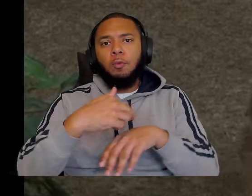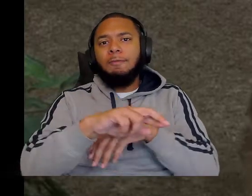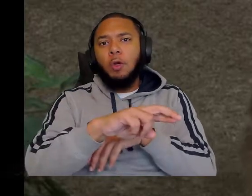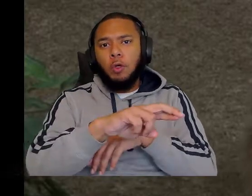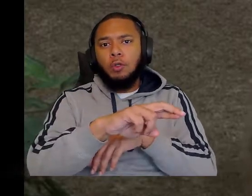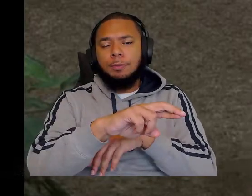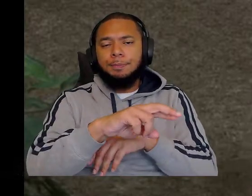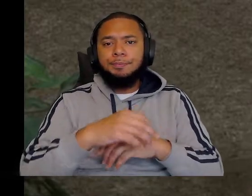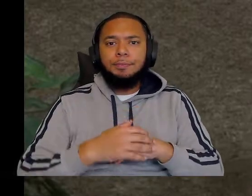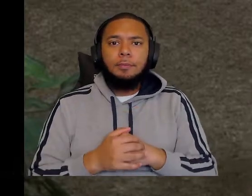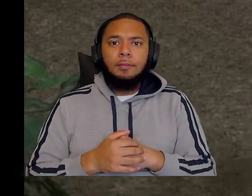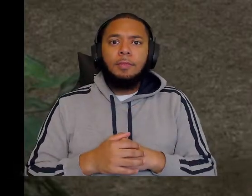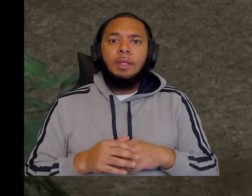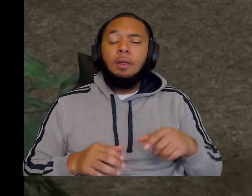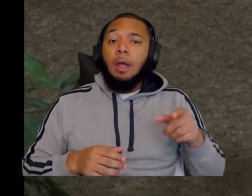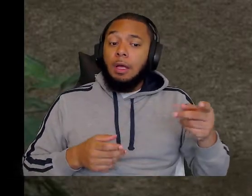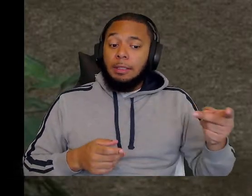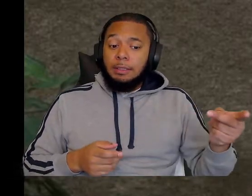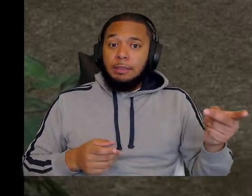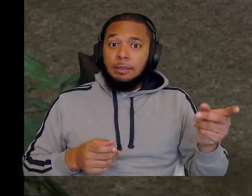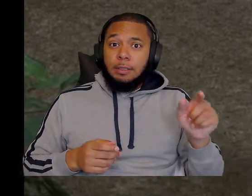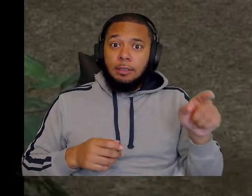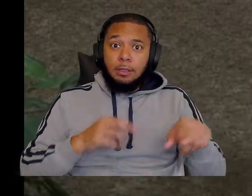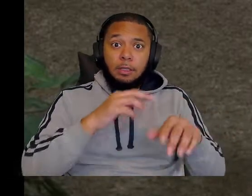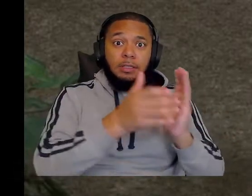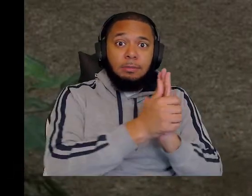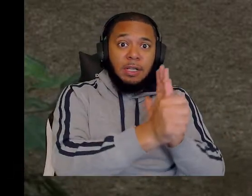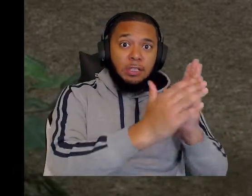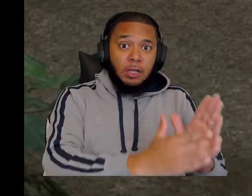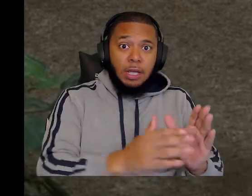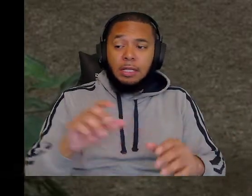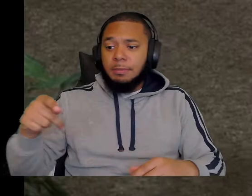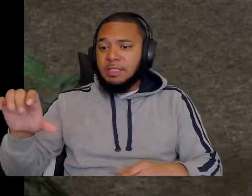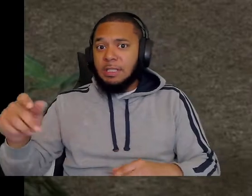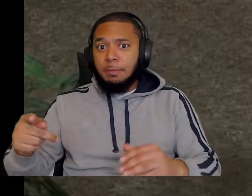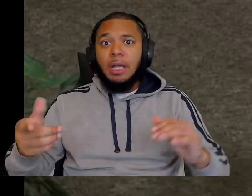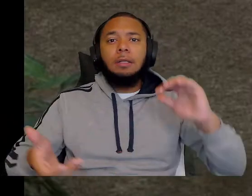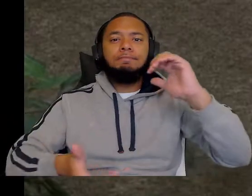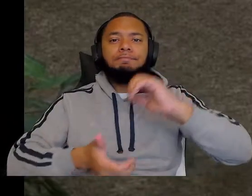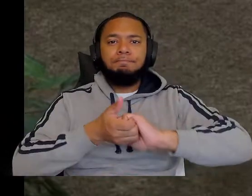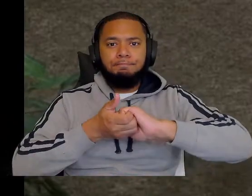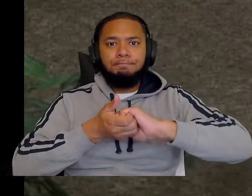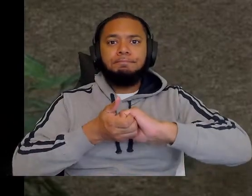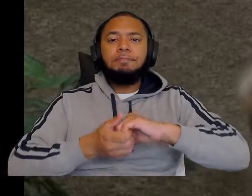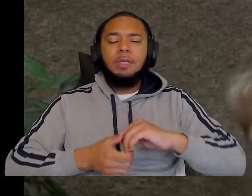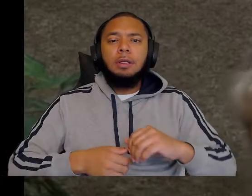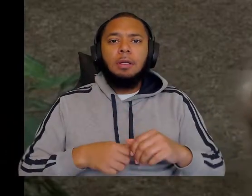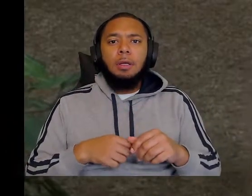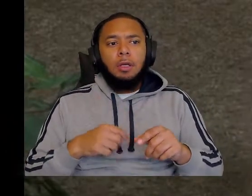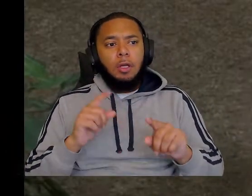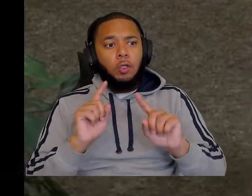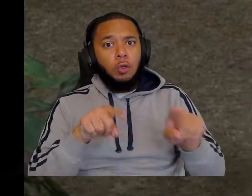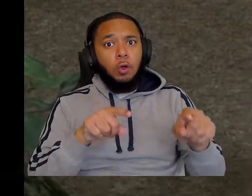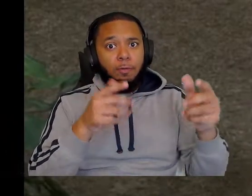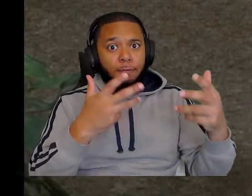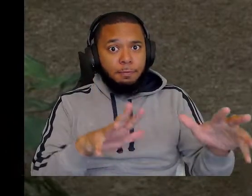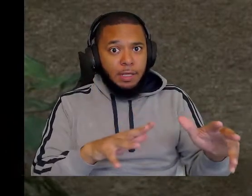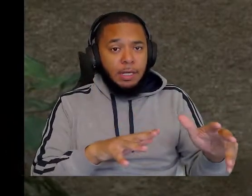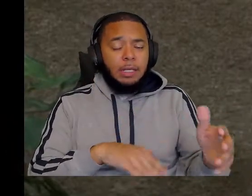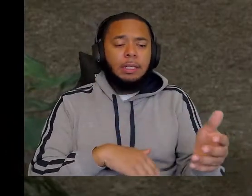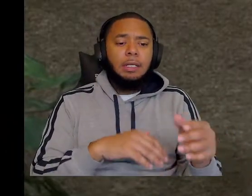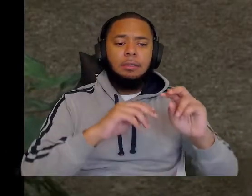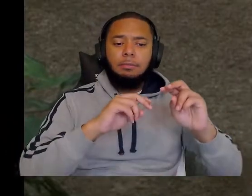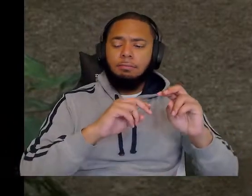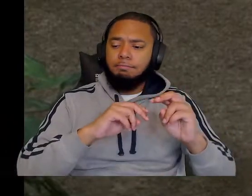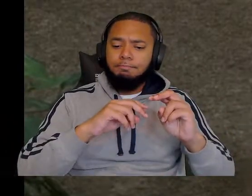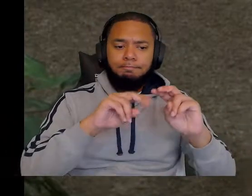The specialist and the PCP work hand in hand very well. When the specialist sees you, they always send a report to the PCP, so